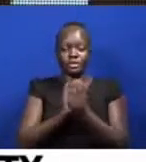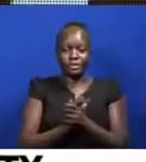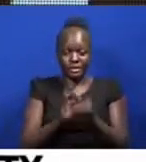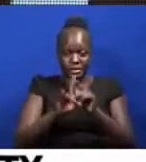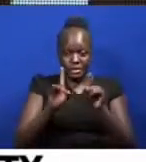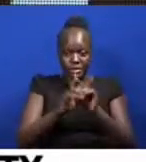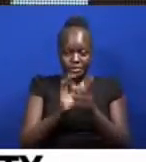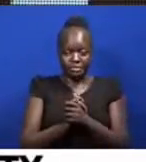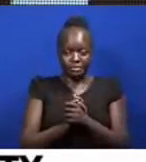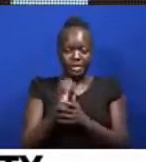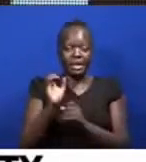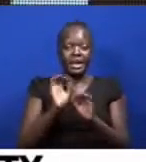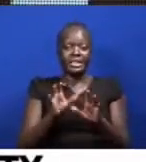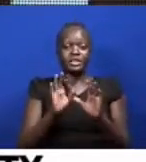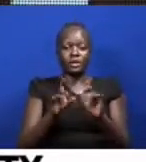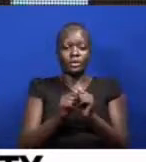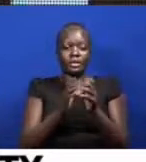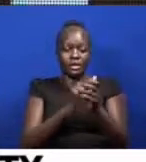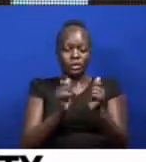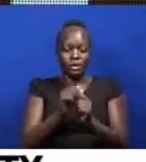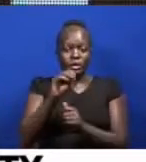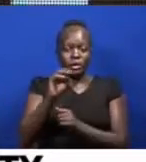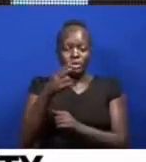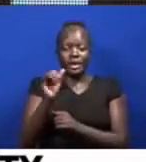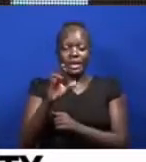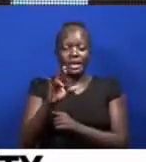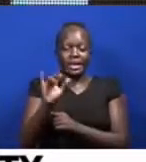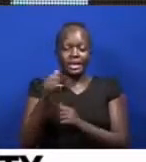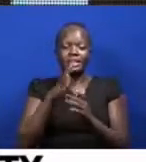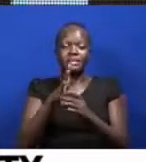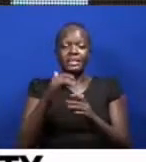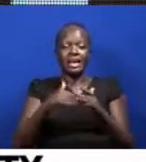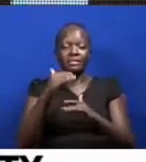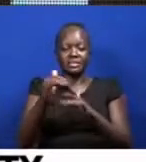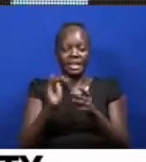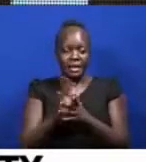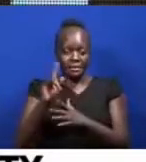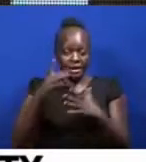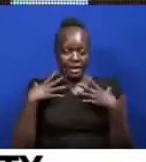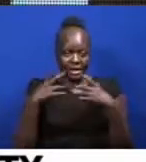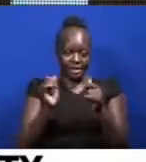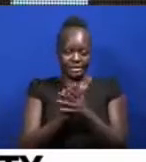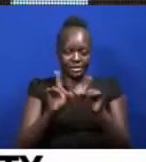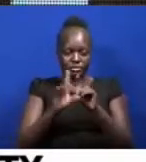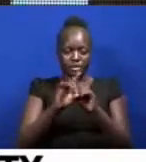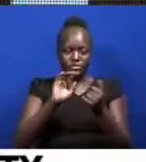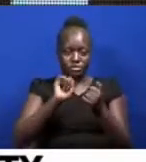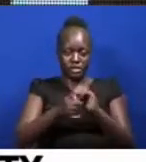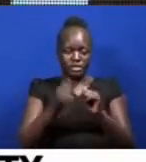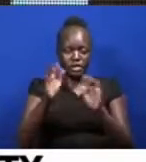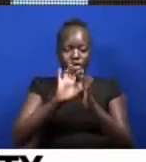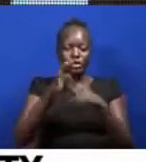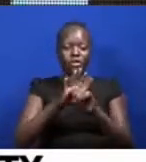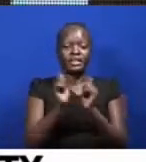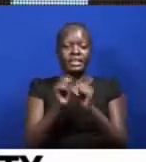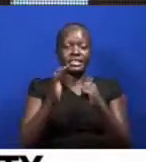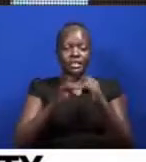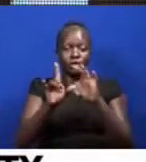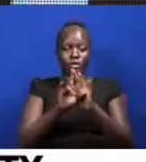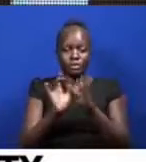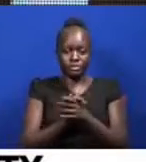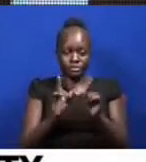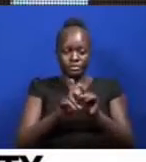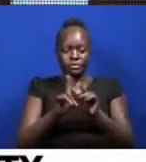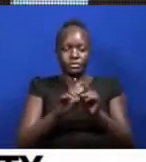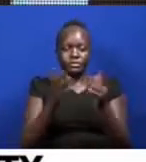Interfaith Council, led by Archbishop Anthony Muheria, speaking after the Ministry of Health revised COVID-19 protocols, urged the elderly